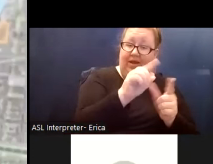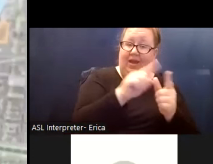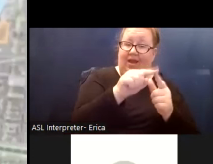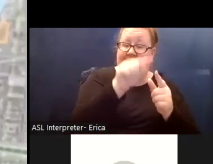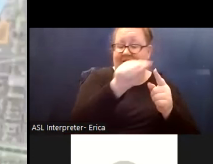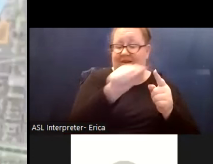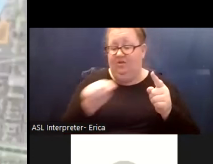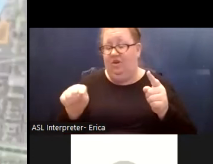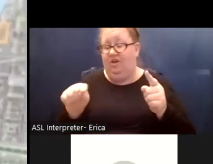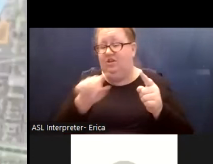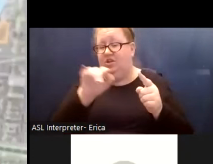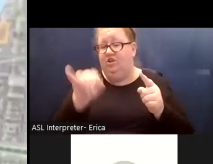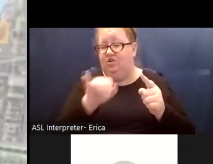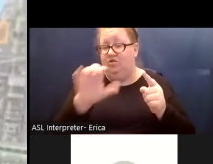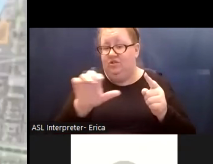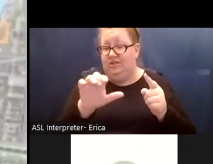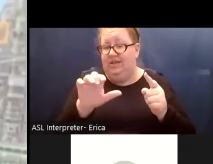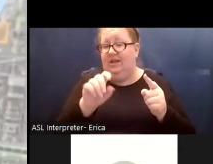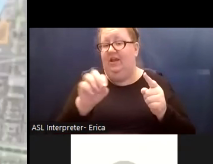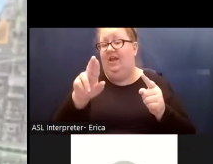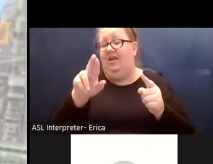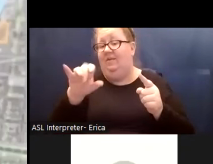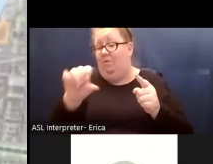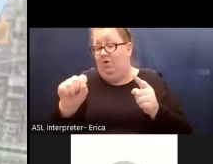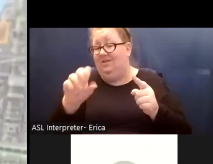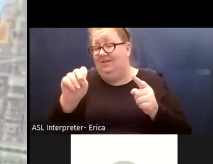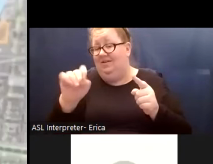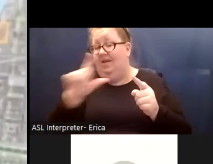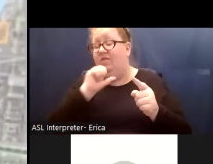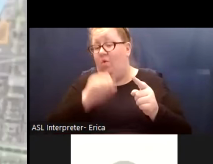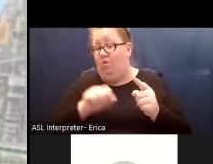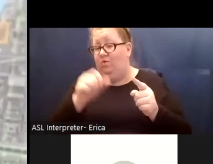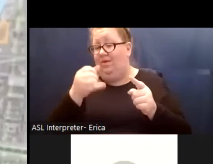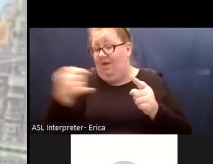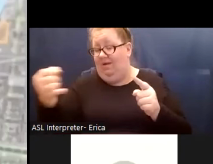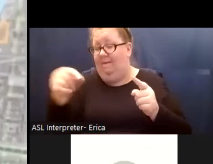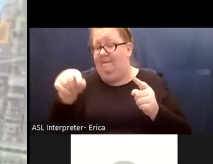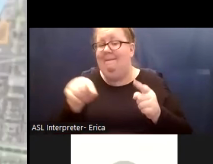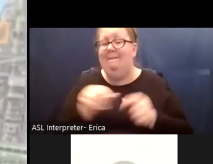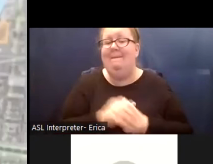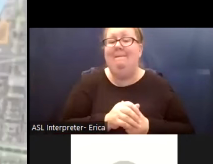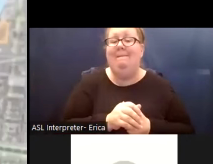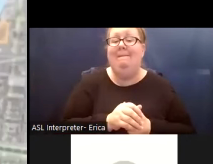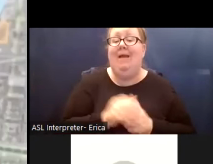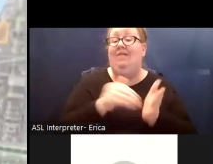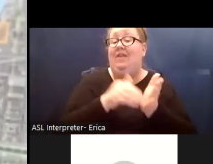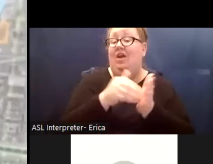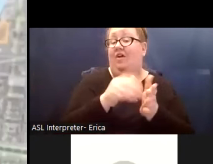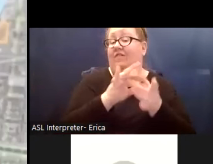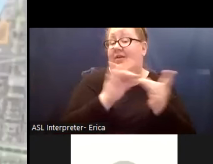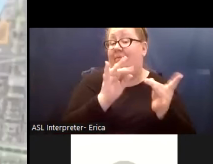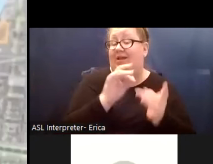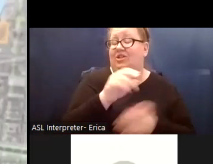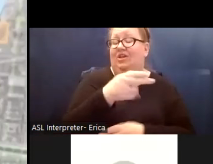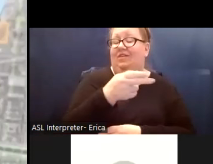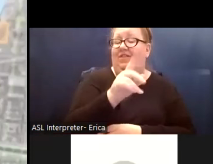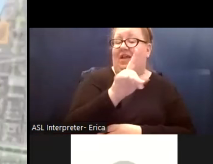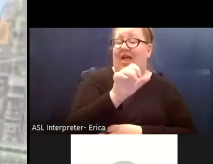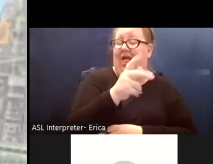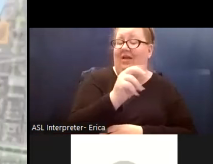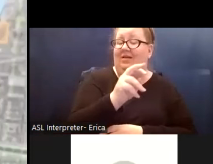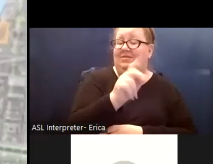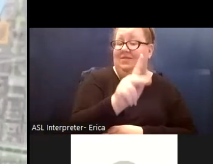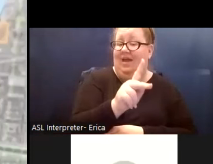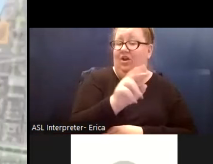across Jersey City along the old Morris Canal line. We have the oft mentioned so far Hackensack River Greenway, which runs